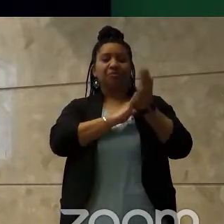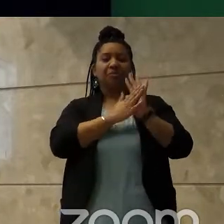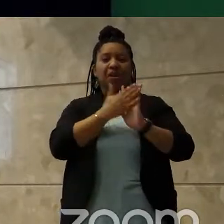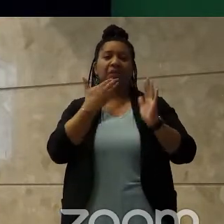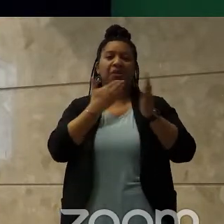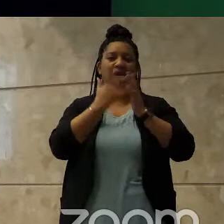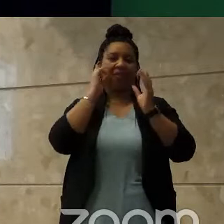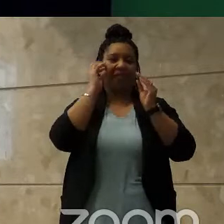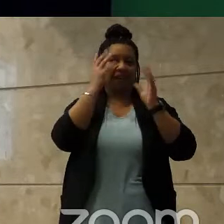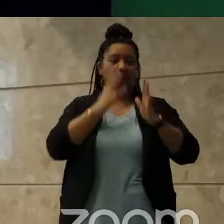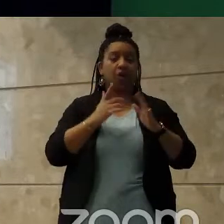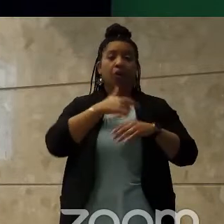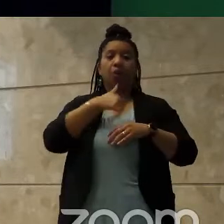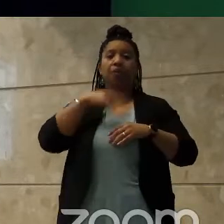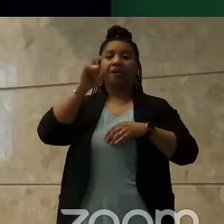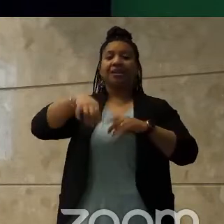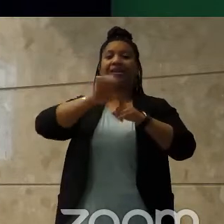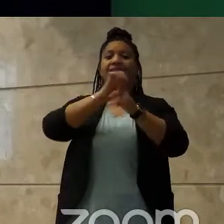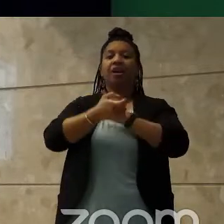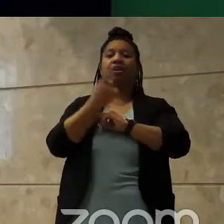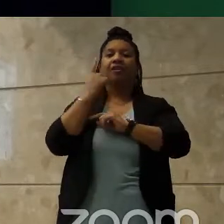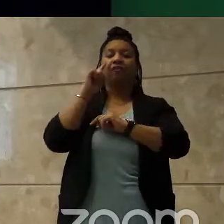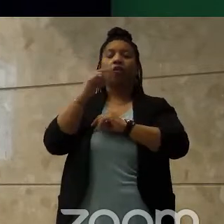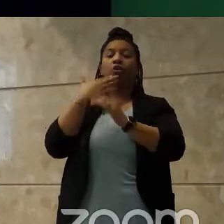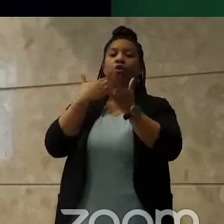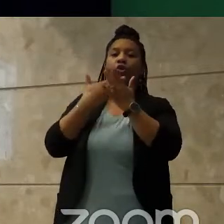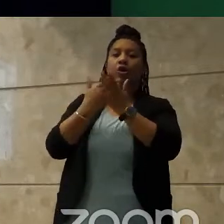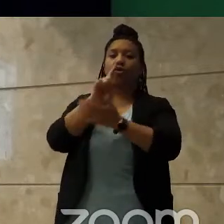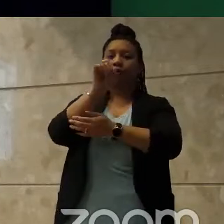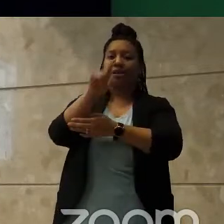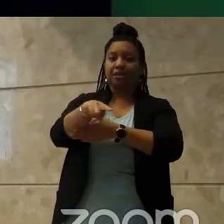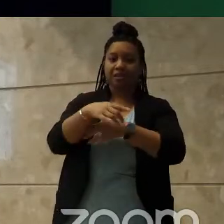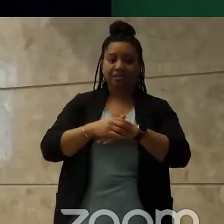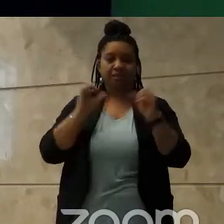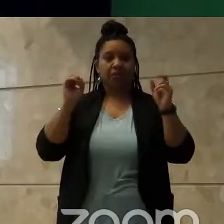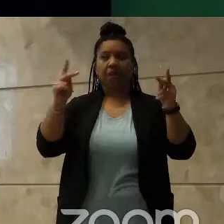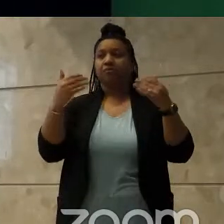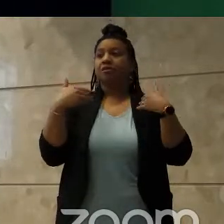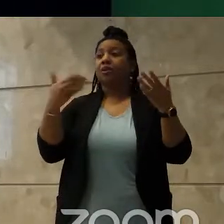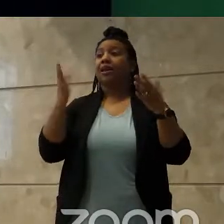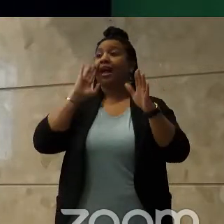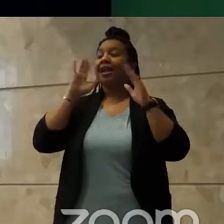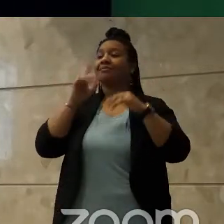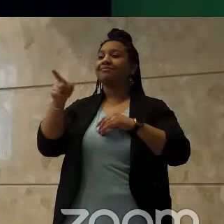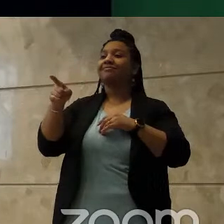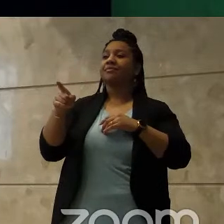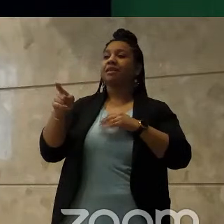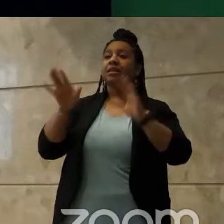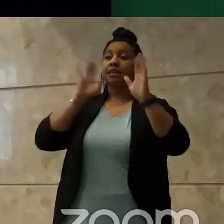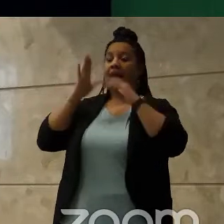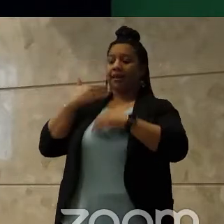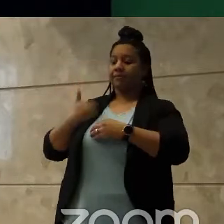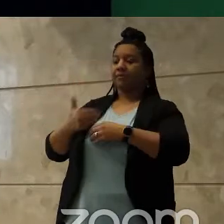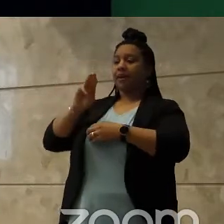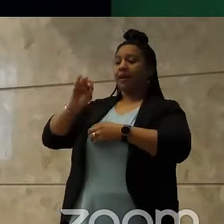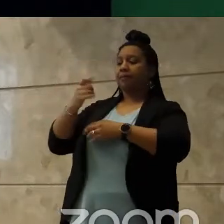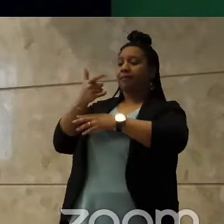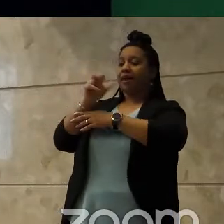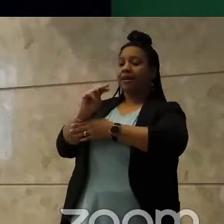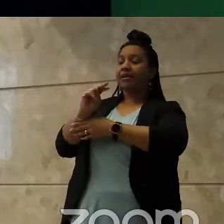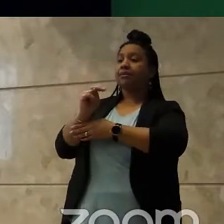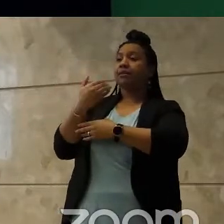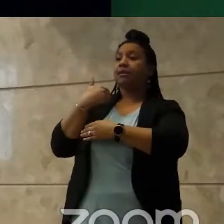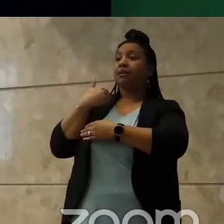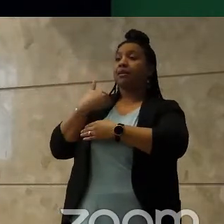need an environment in which good questions are put forth. Okay, so let's go. Hi. Hi, I'm Megan, and I